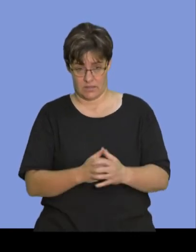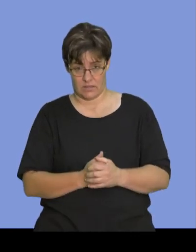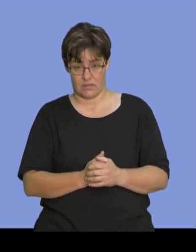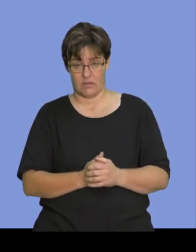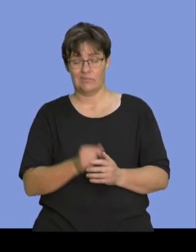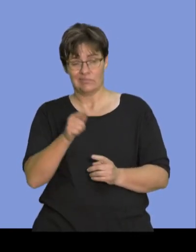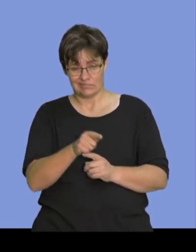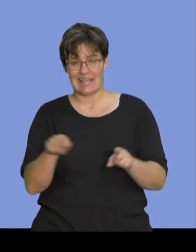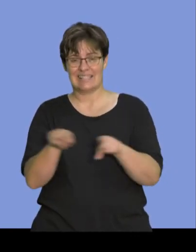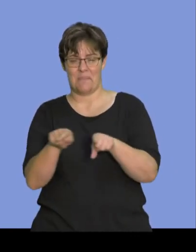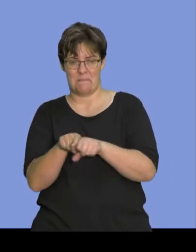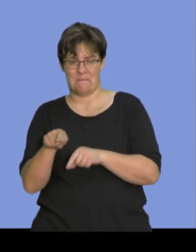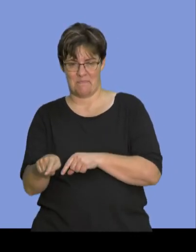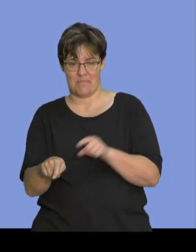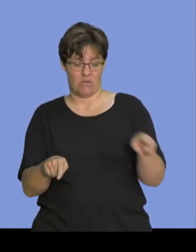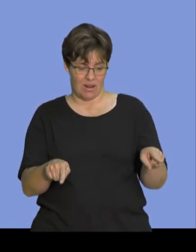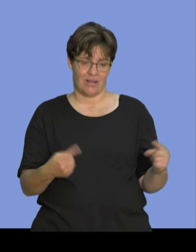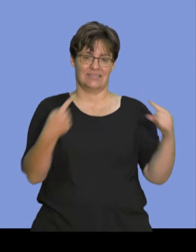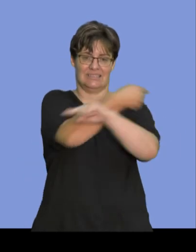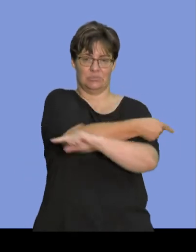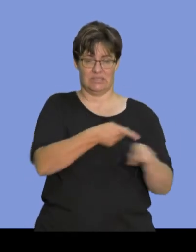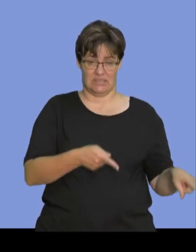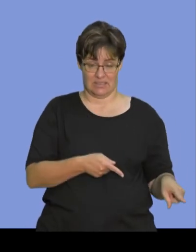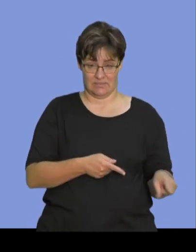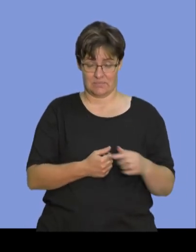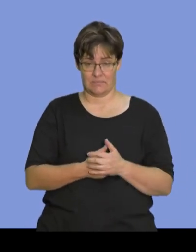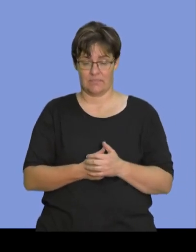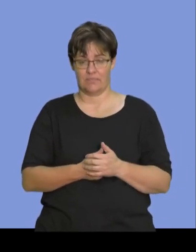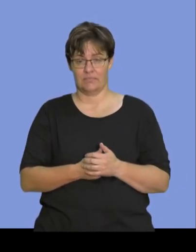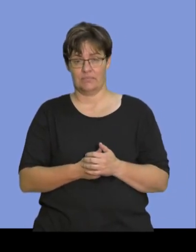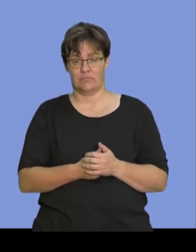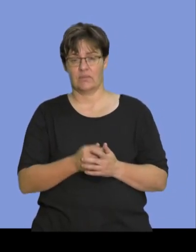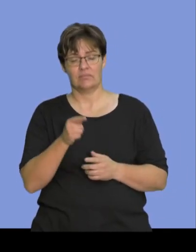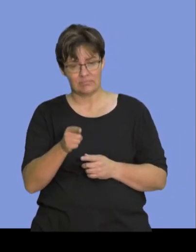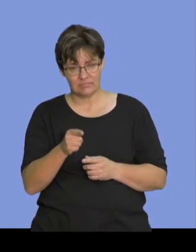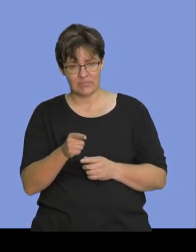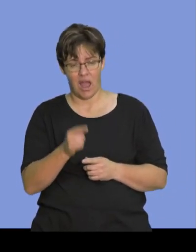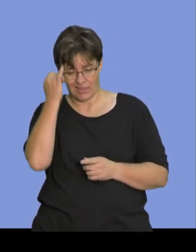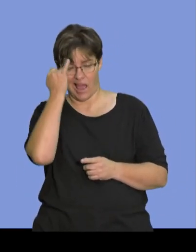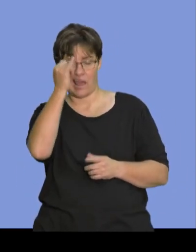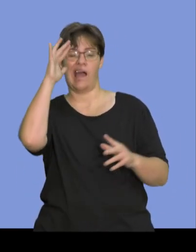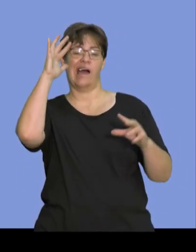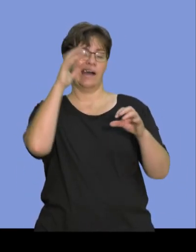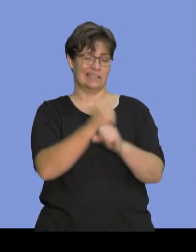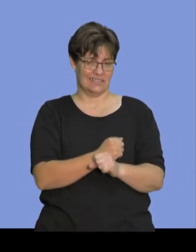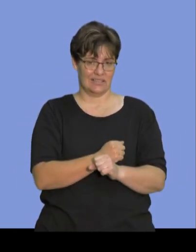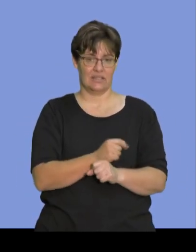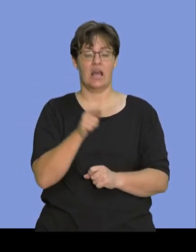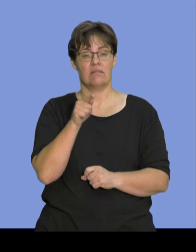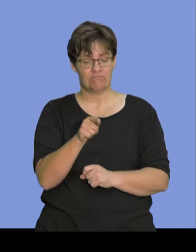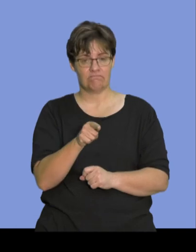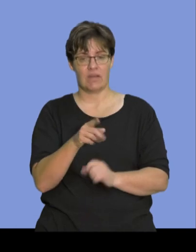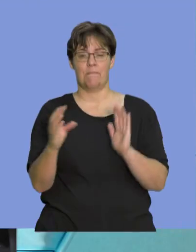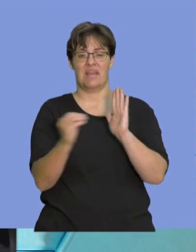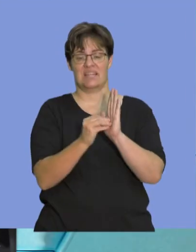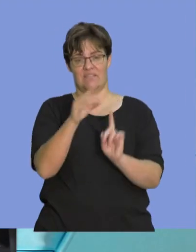south and south. So these are like poles, while attraction is opposite poles. So this is the big idea in